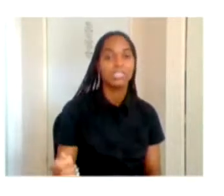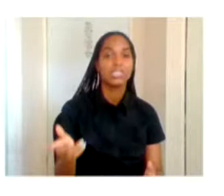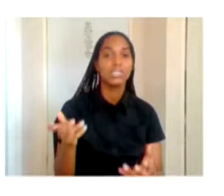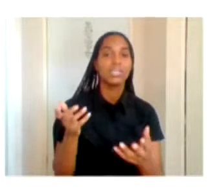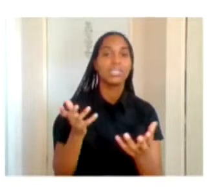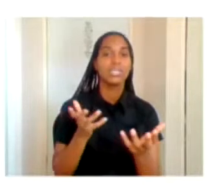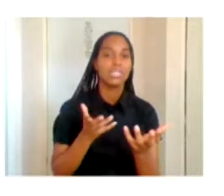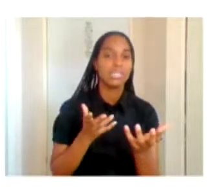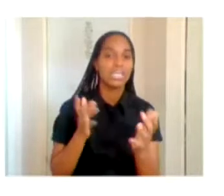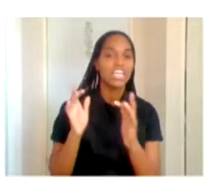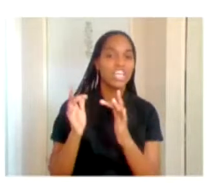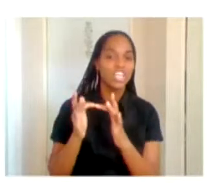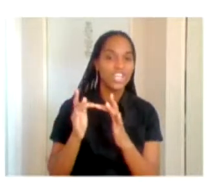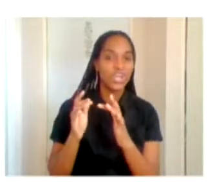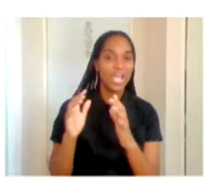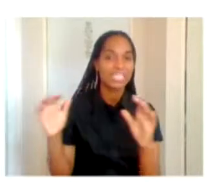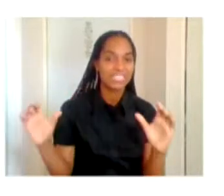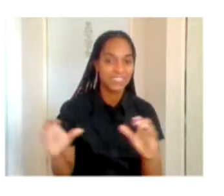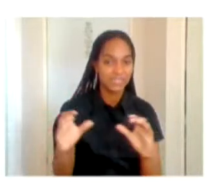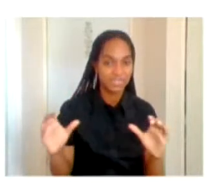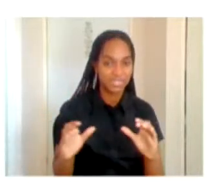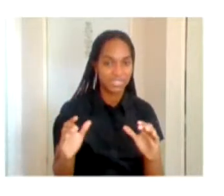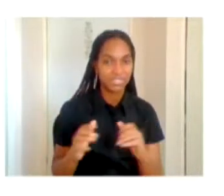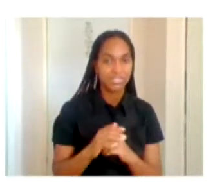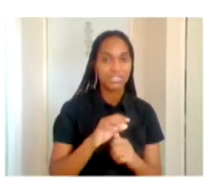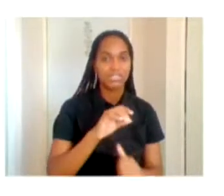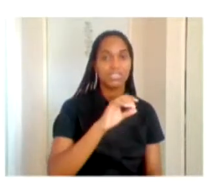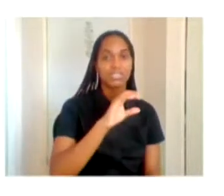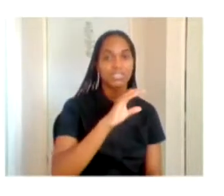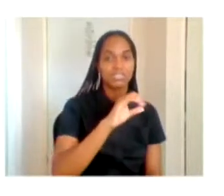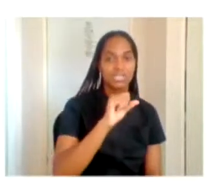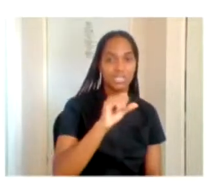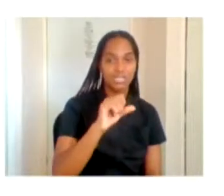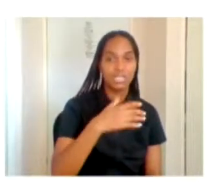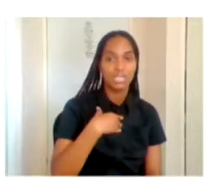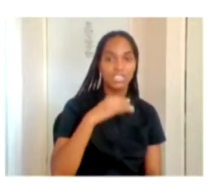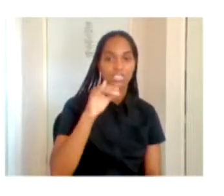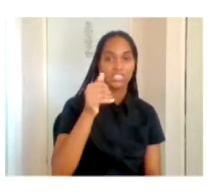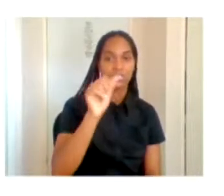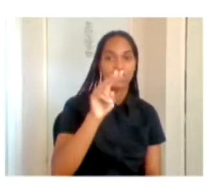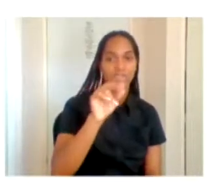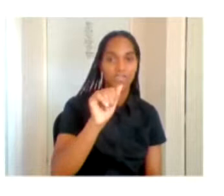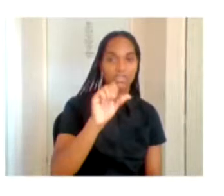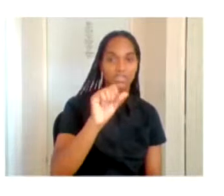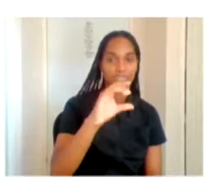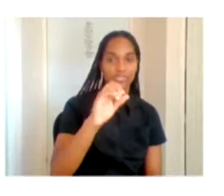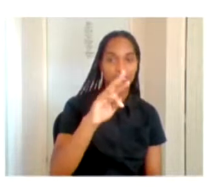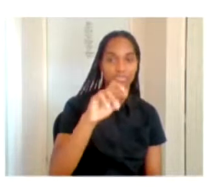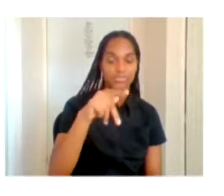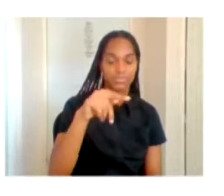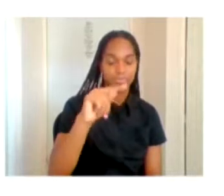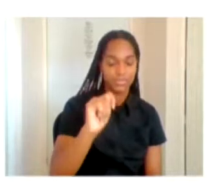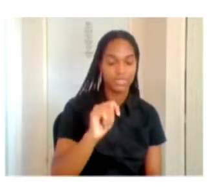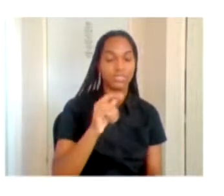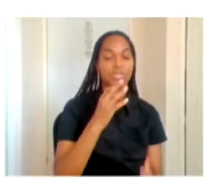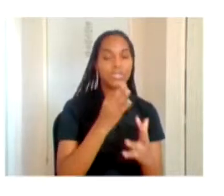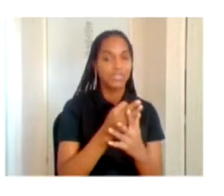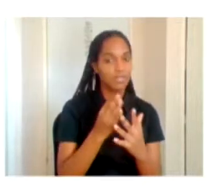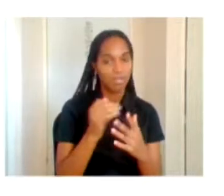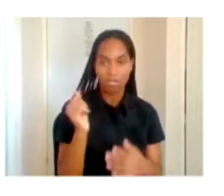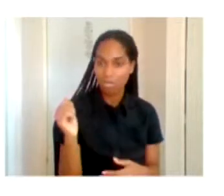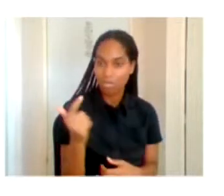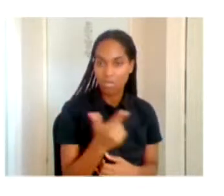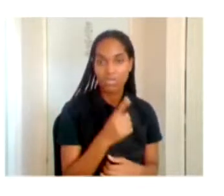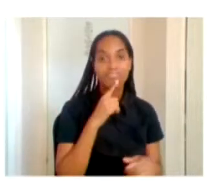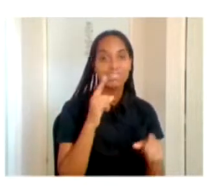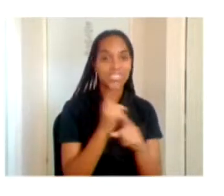to next, is HTML5, CSS, and JavaScript. It's all files. So data delivery is native to the standard. The standard was built